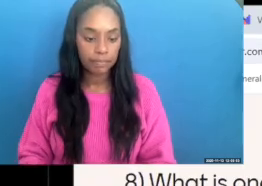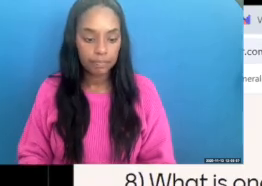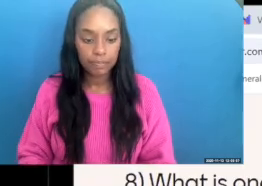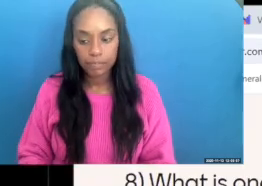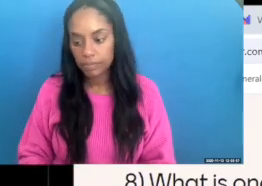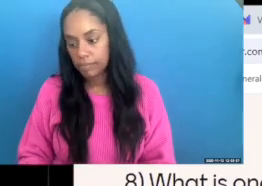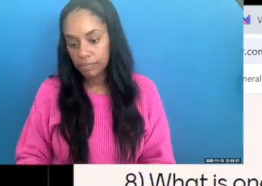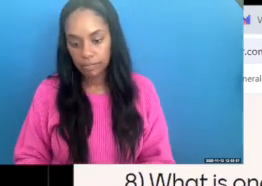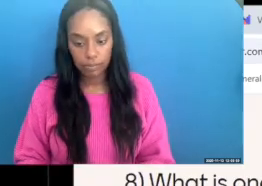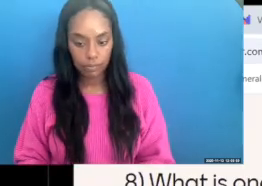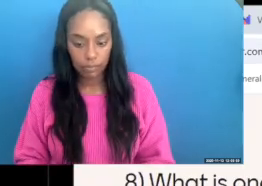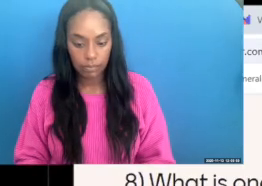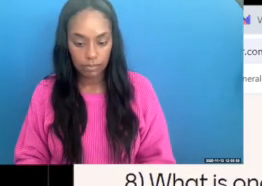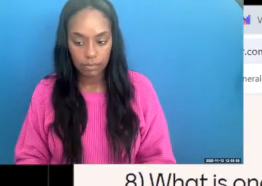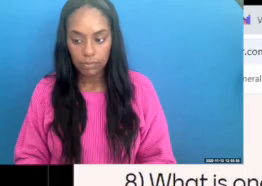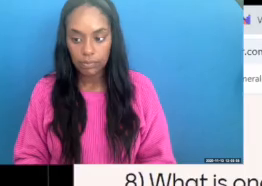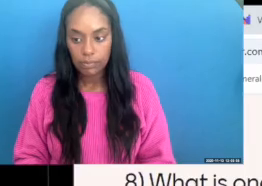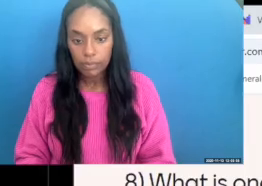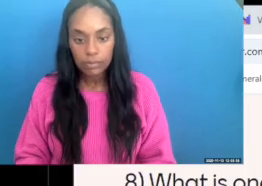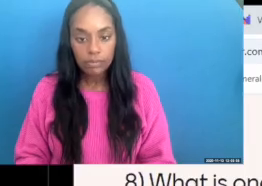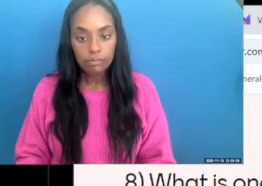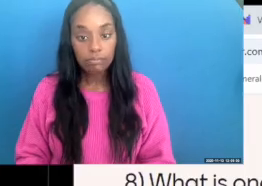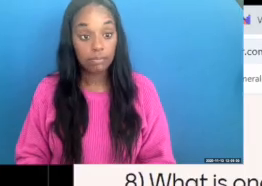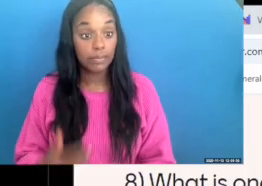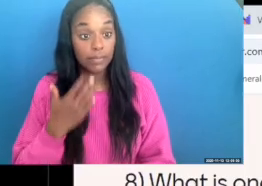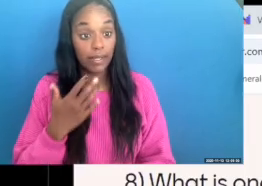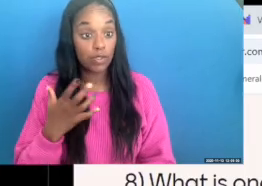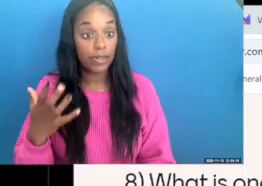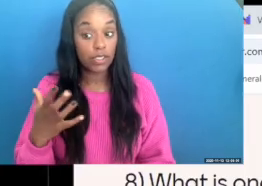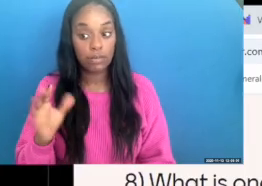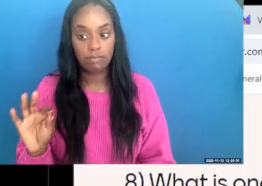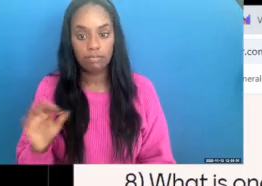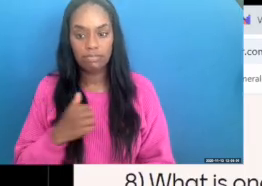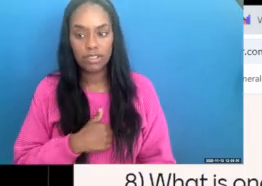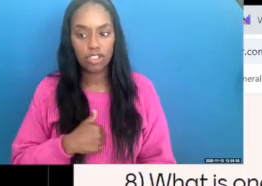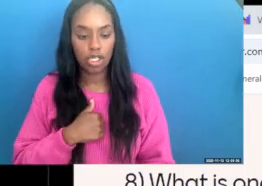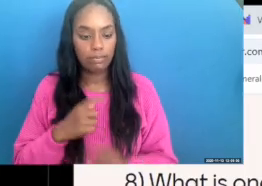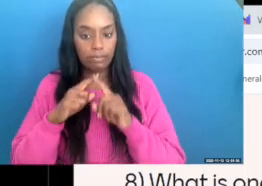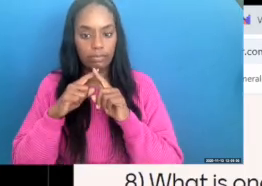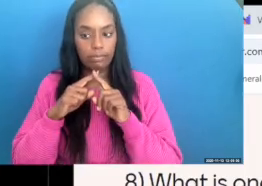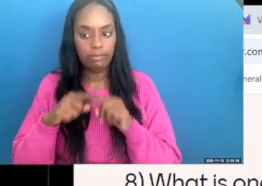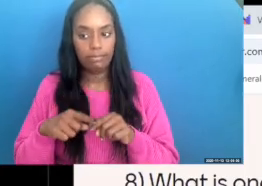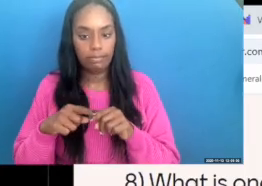queue, Caitlin Rodner Sutter. Please go ahead and speak.